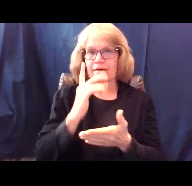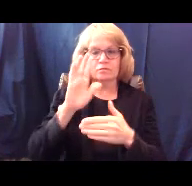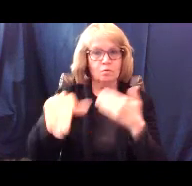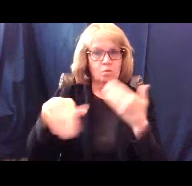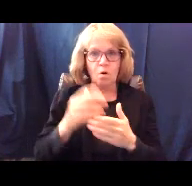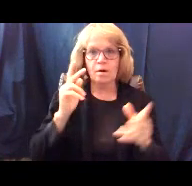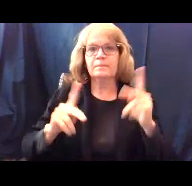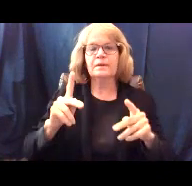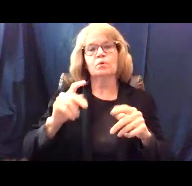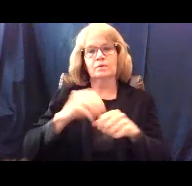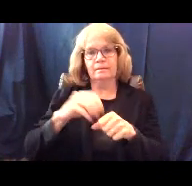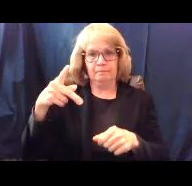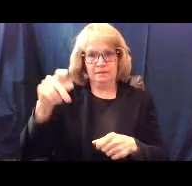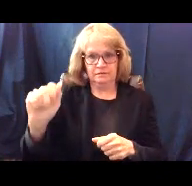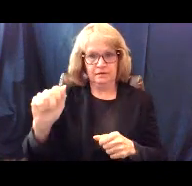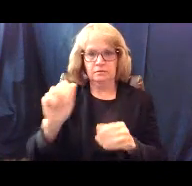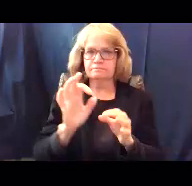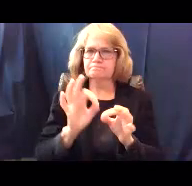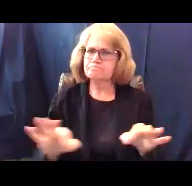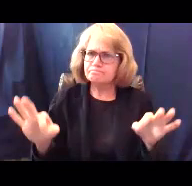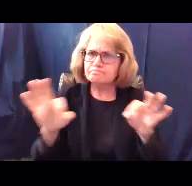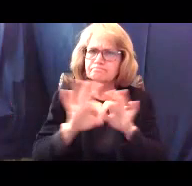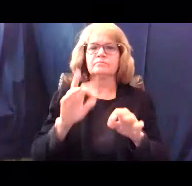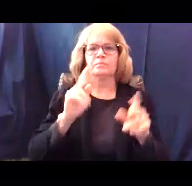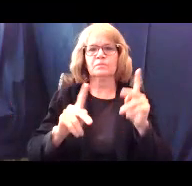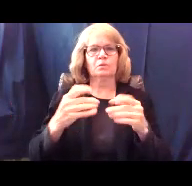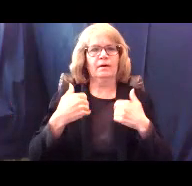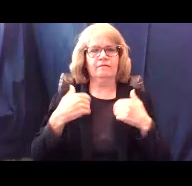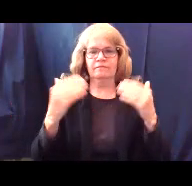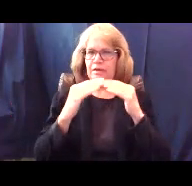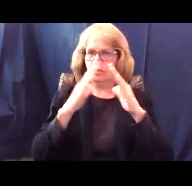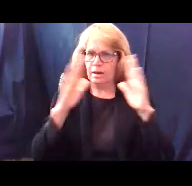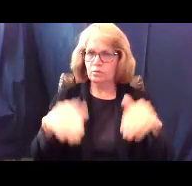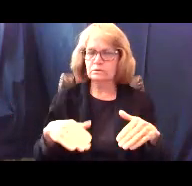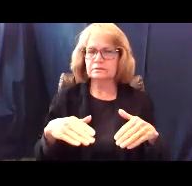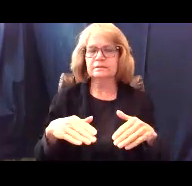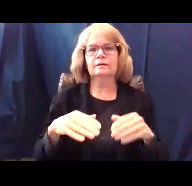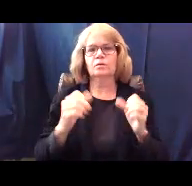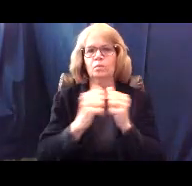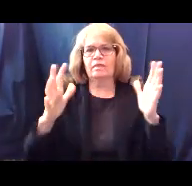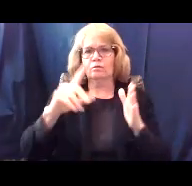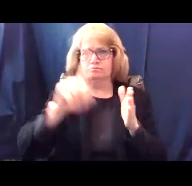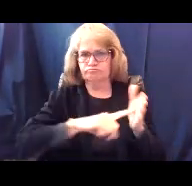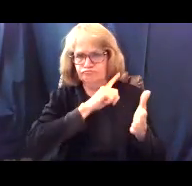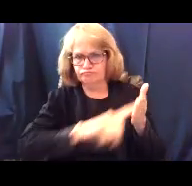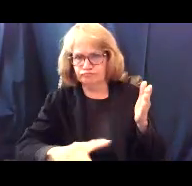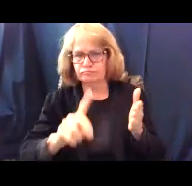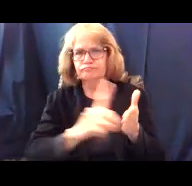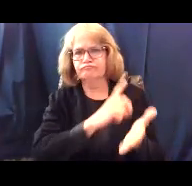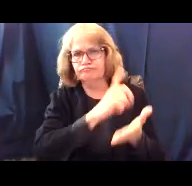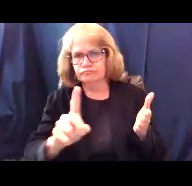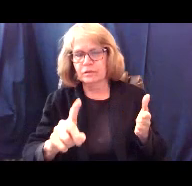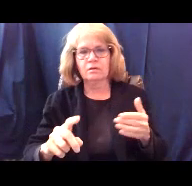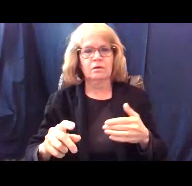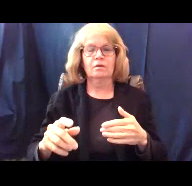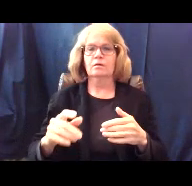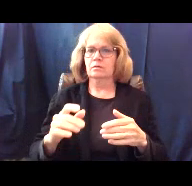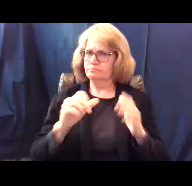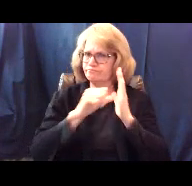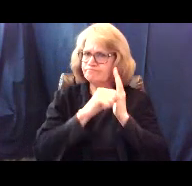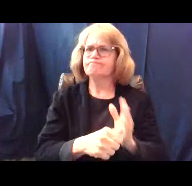for Pennsylvanians to be able to access fair housing free from discrimination. So we put a strong emphasis on